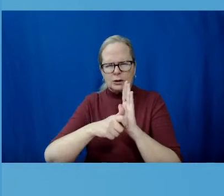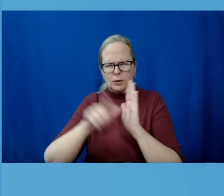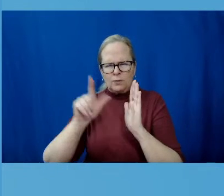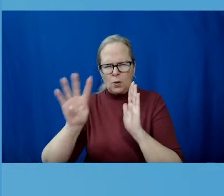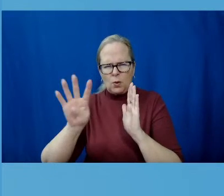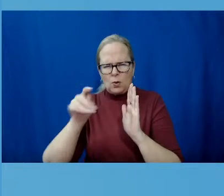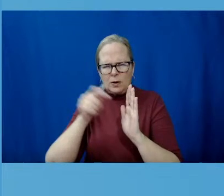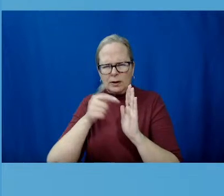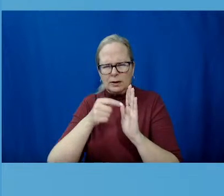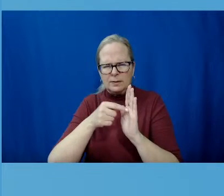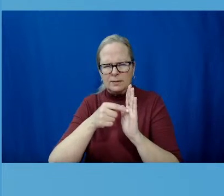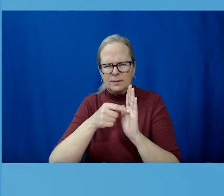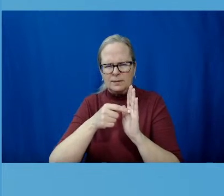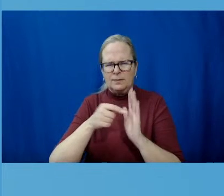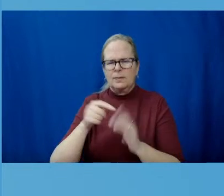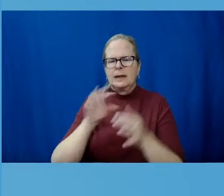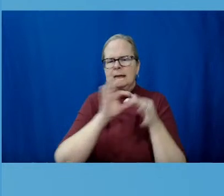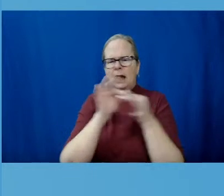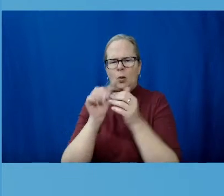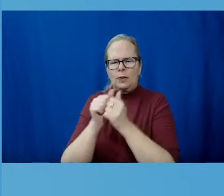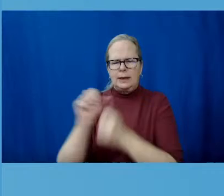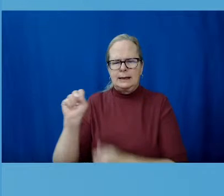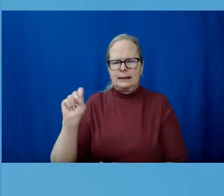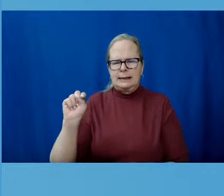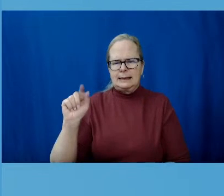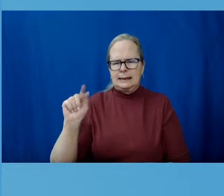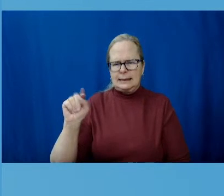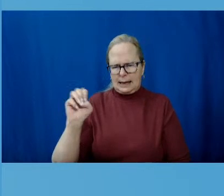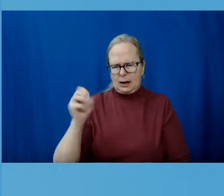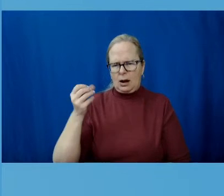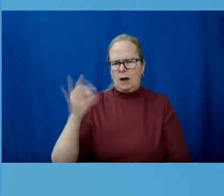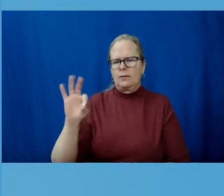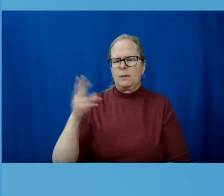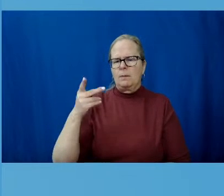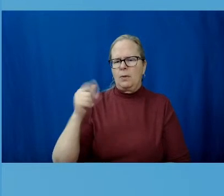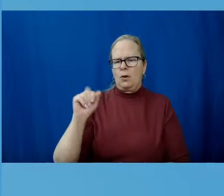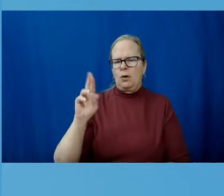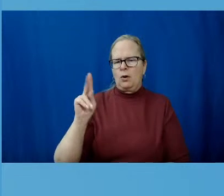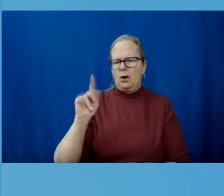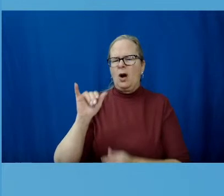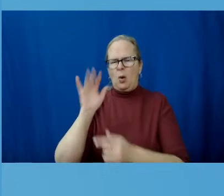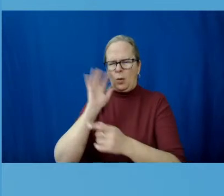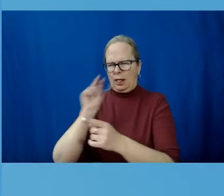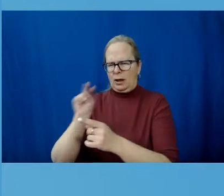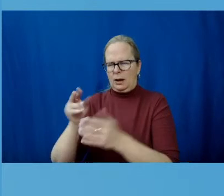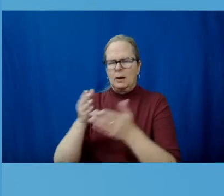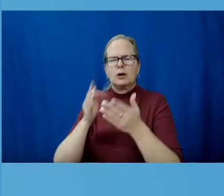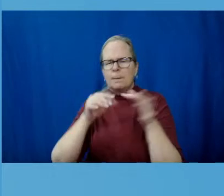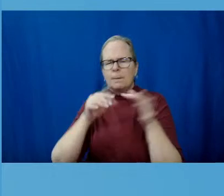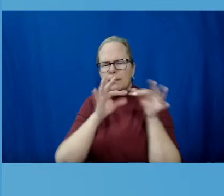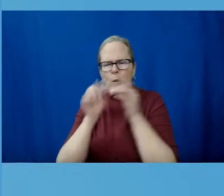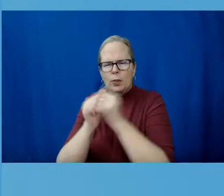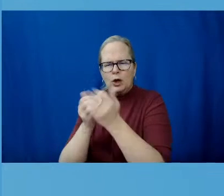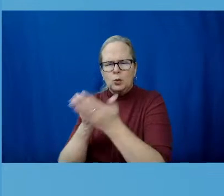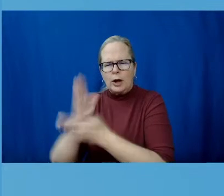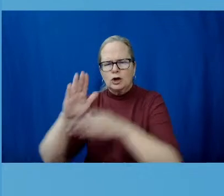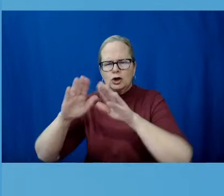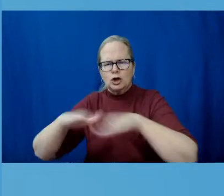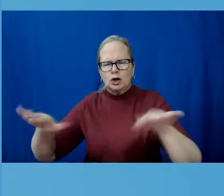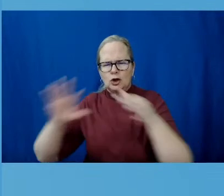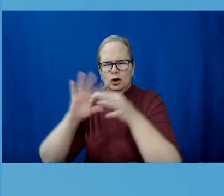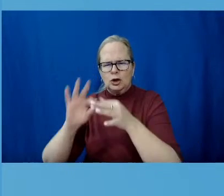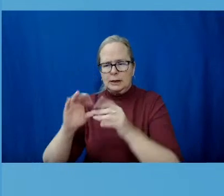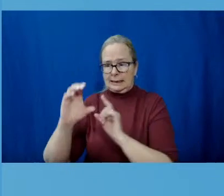of child and all of that sort of jazz, with number C being that it is the responsibility of member